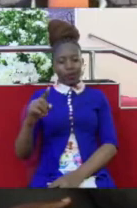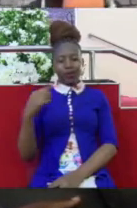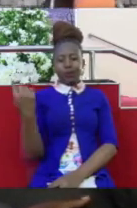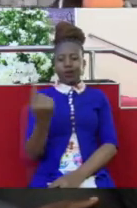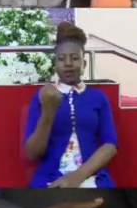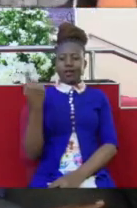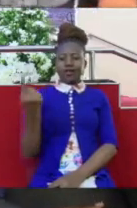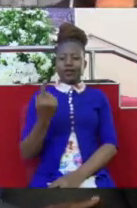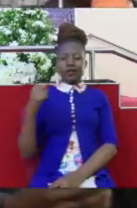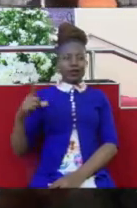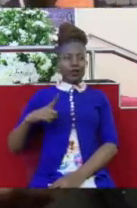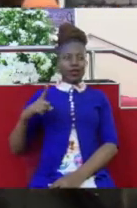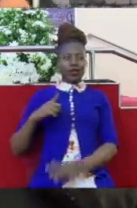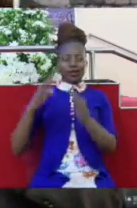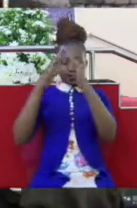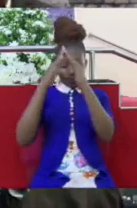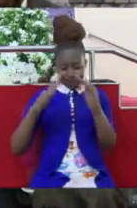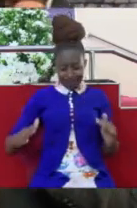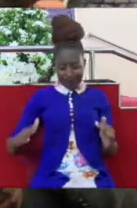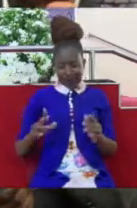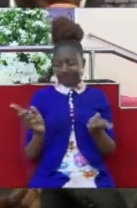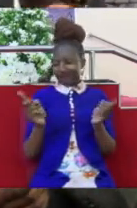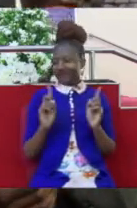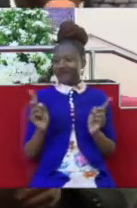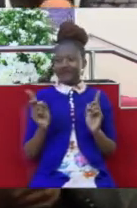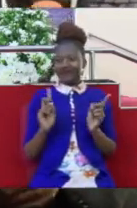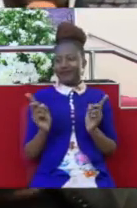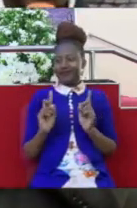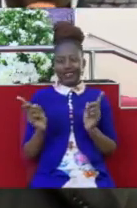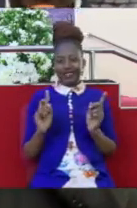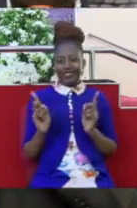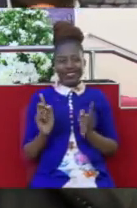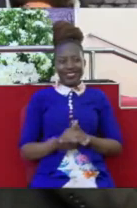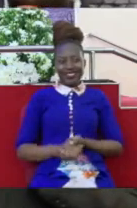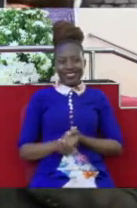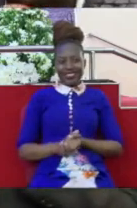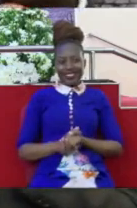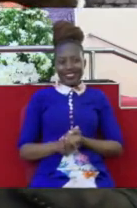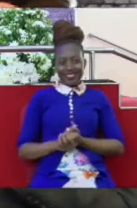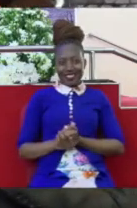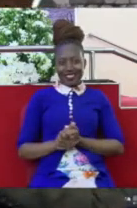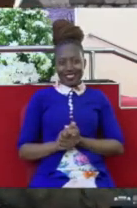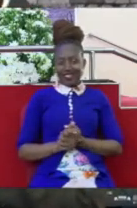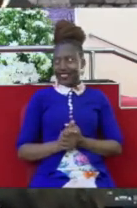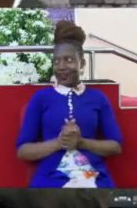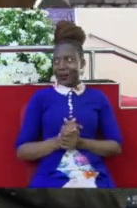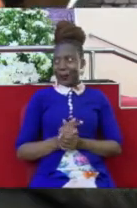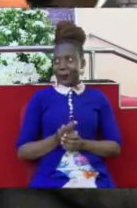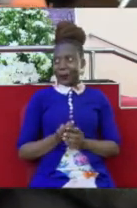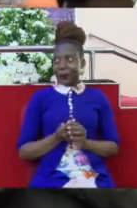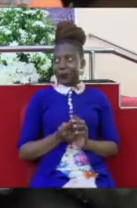yourself. Usiende kwa nyumba ya mke ambaye hana bwana. Now, everybody in the church say this so that they